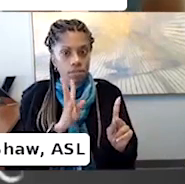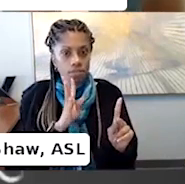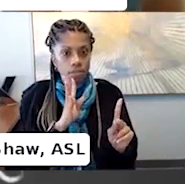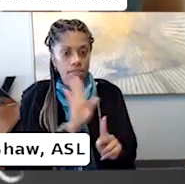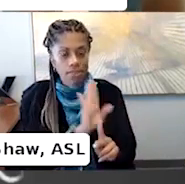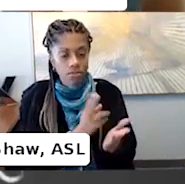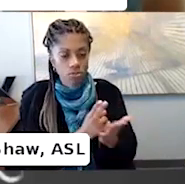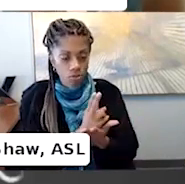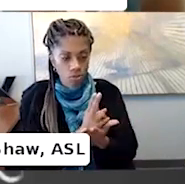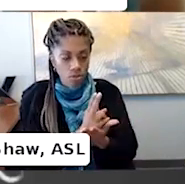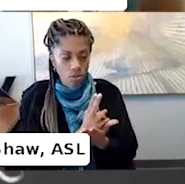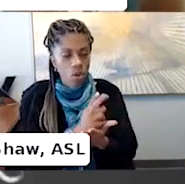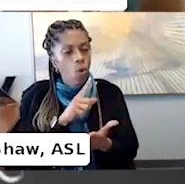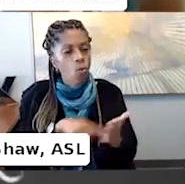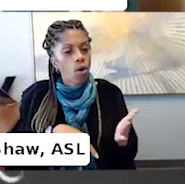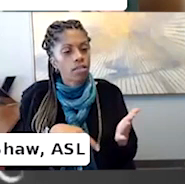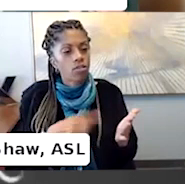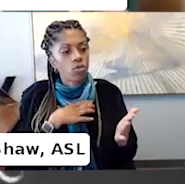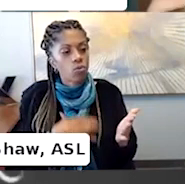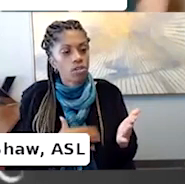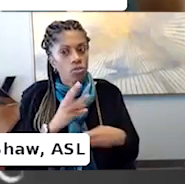that people understood? And so